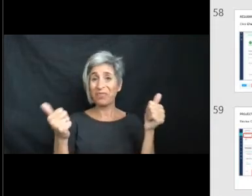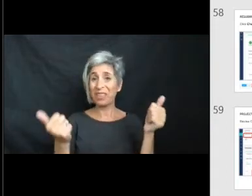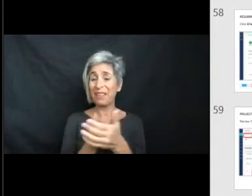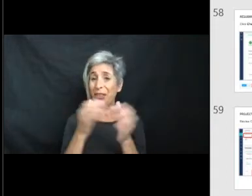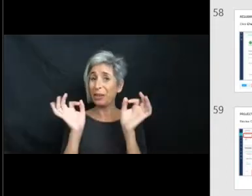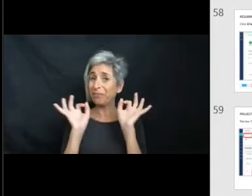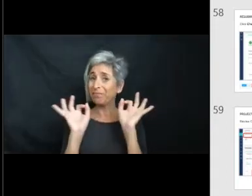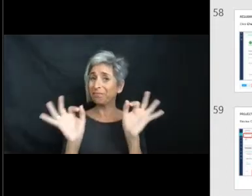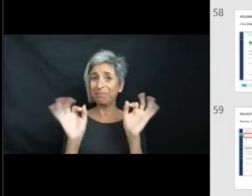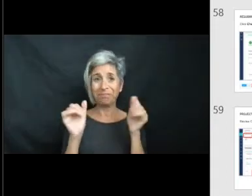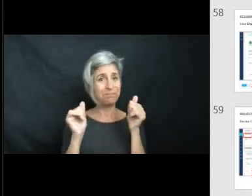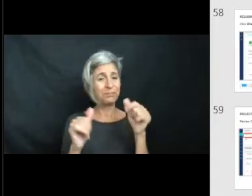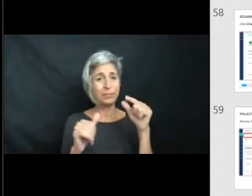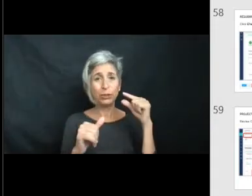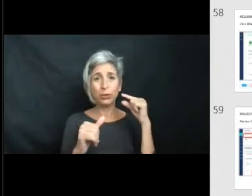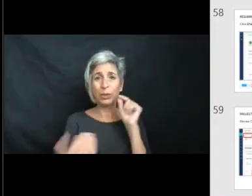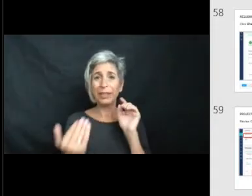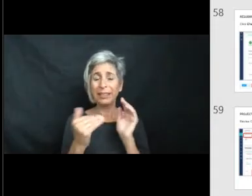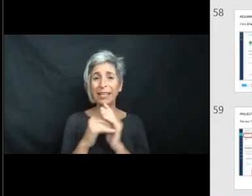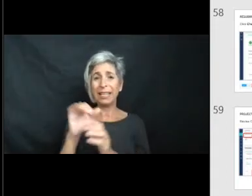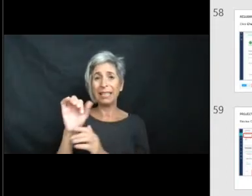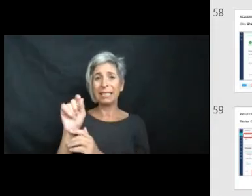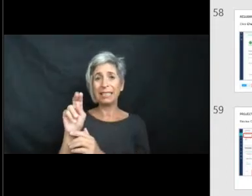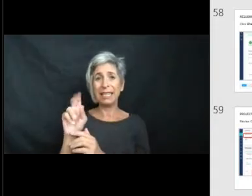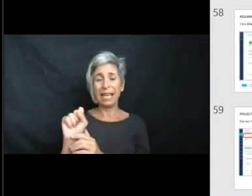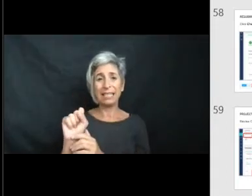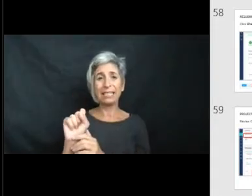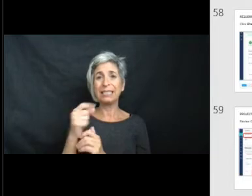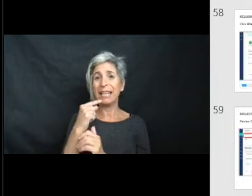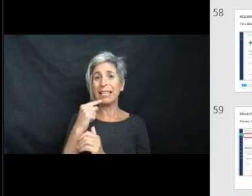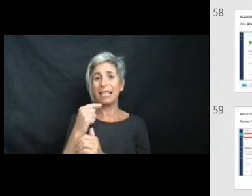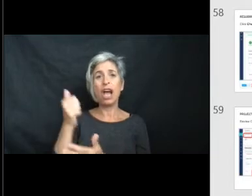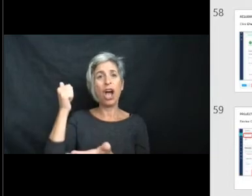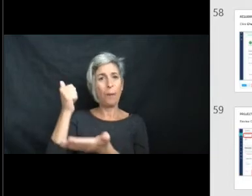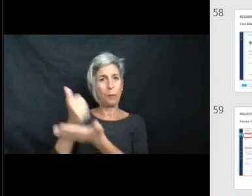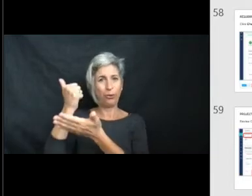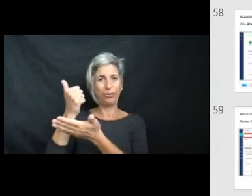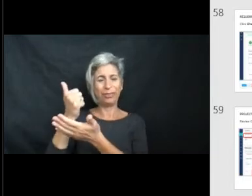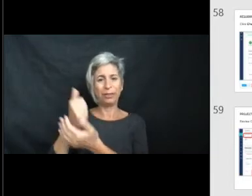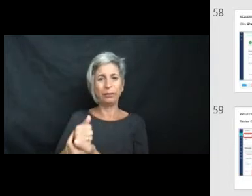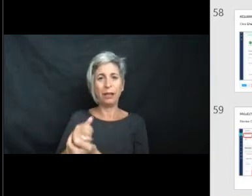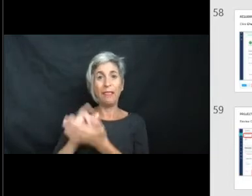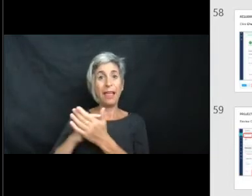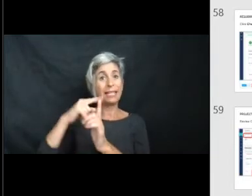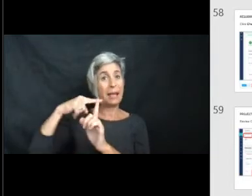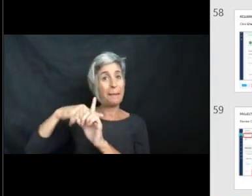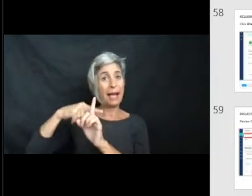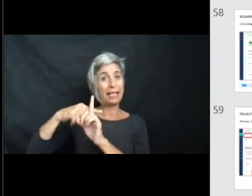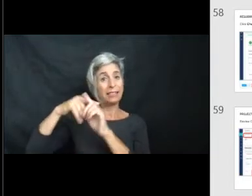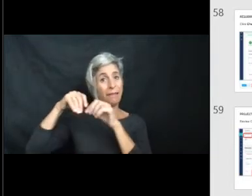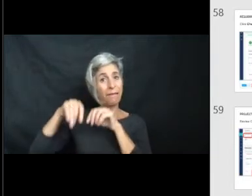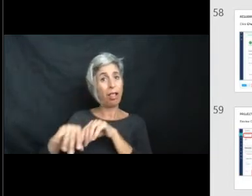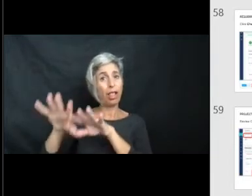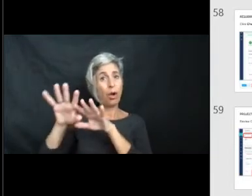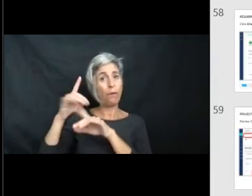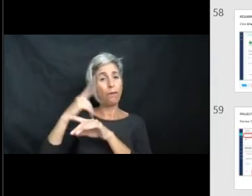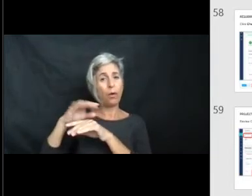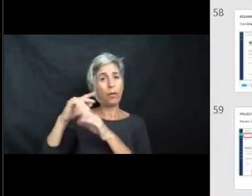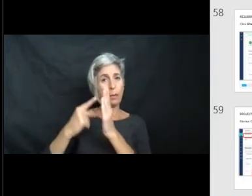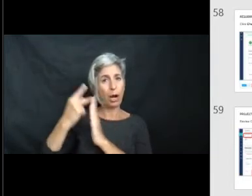again, and the status has changed to review cycle approved. This is a positive flow for the project. So